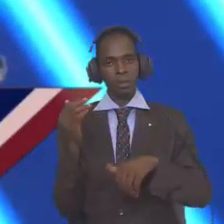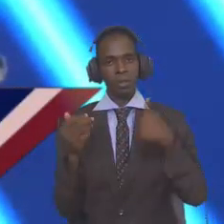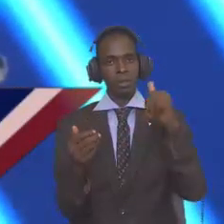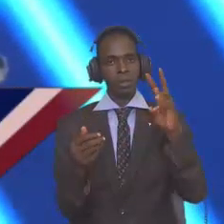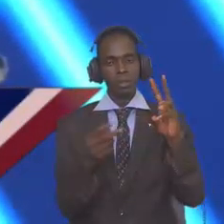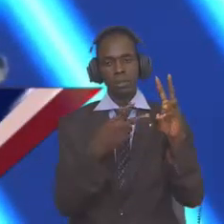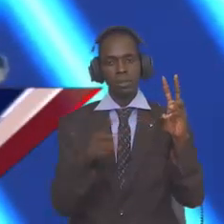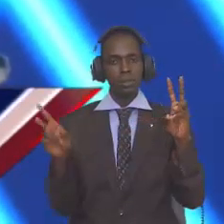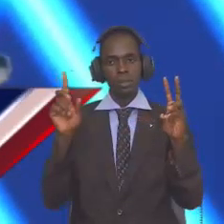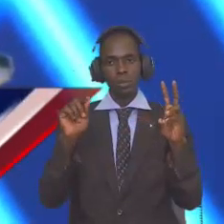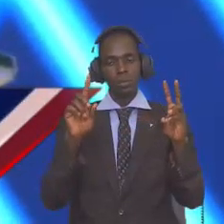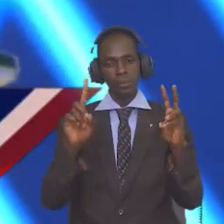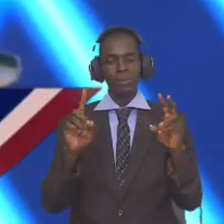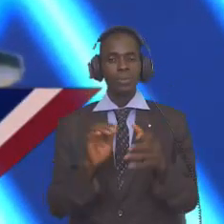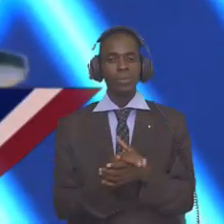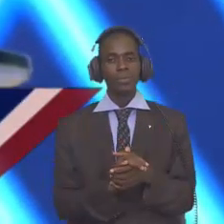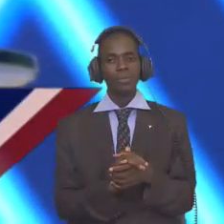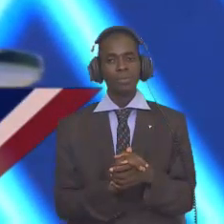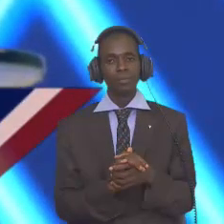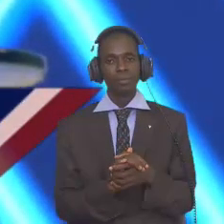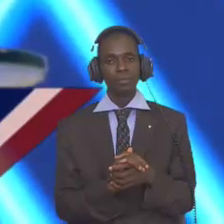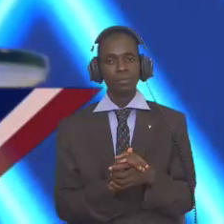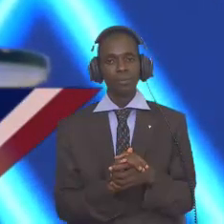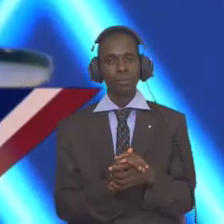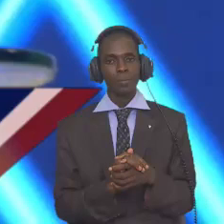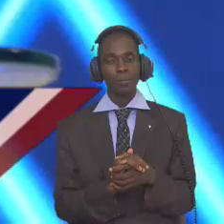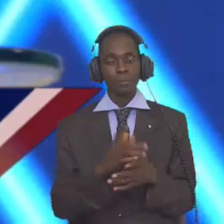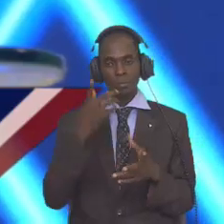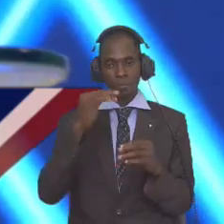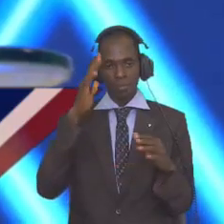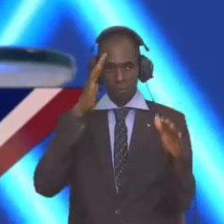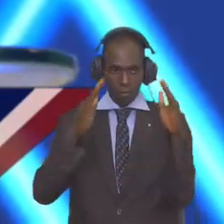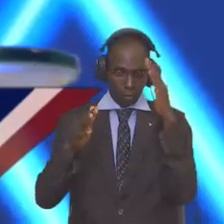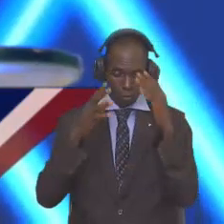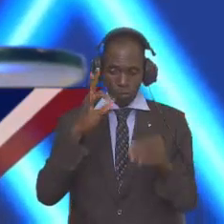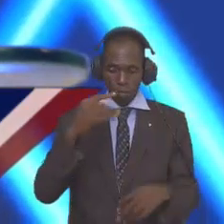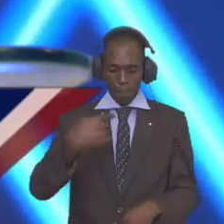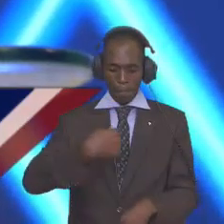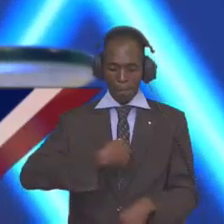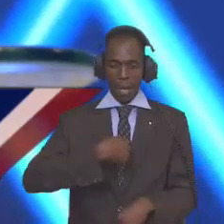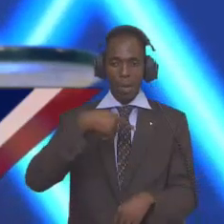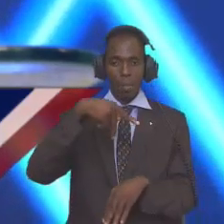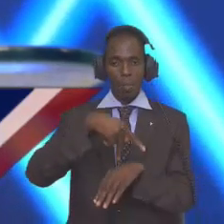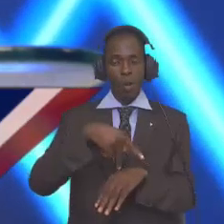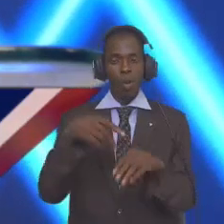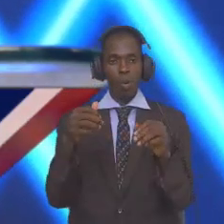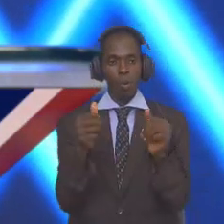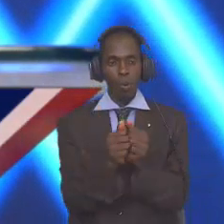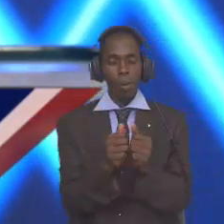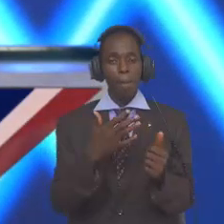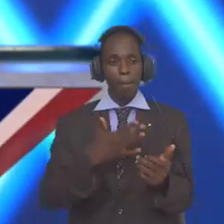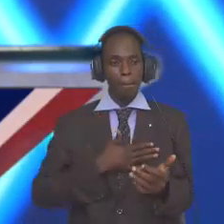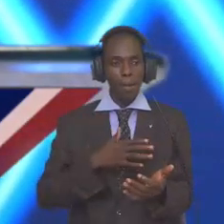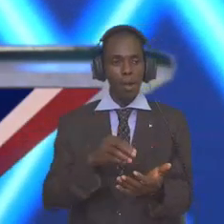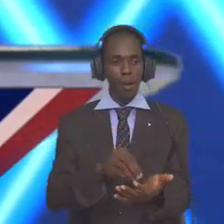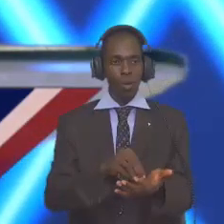reading from verse 21. The salutation of me, Paul, with my